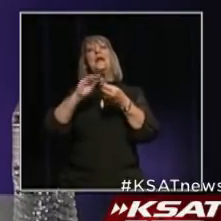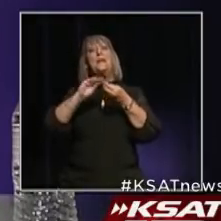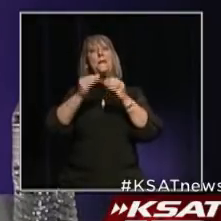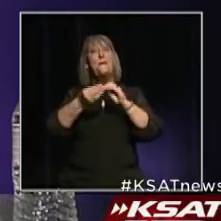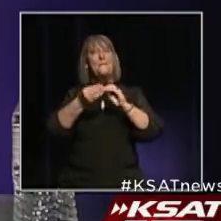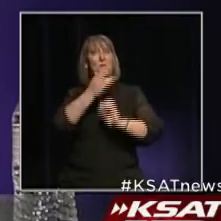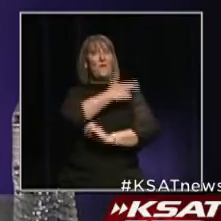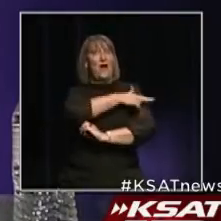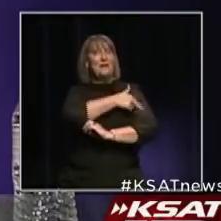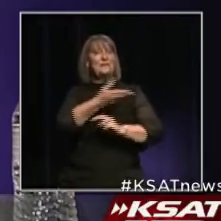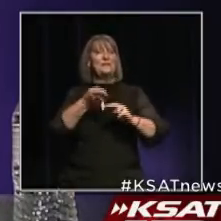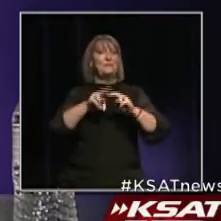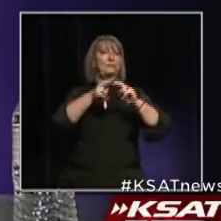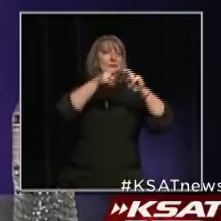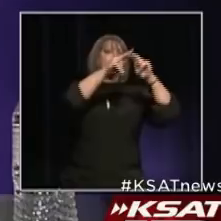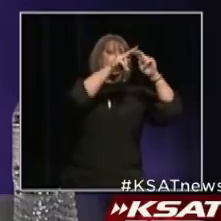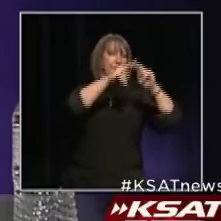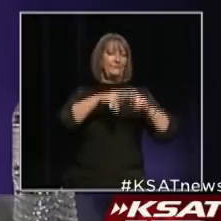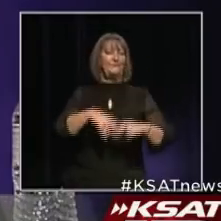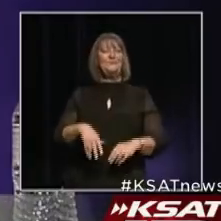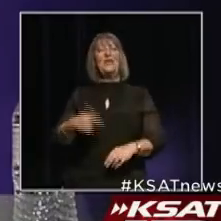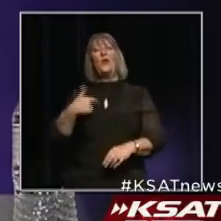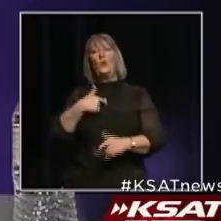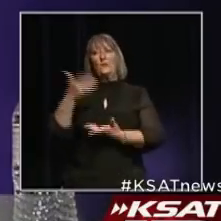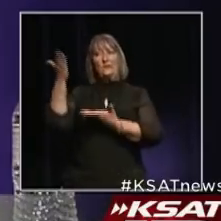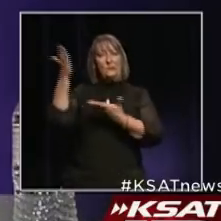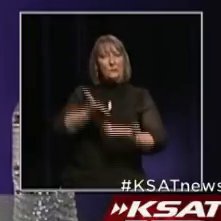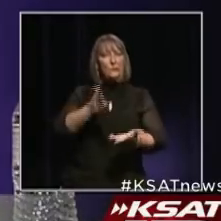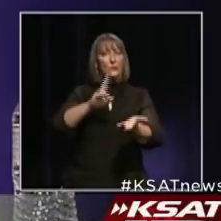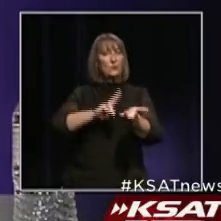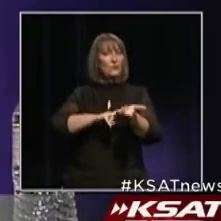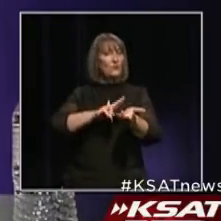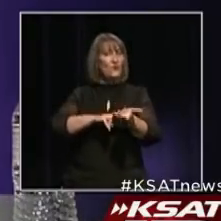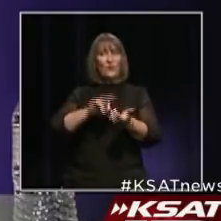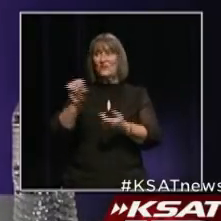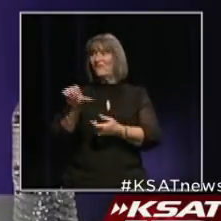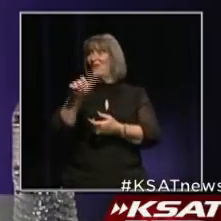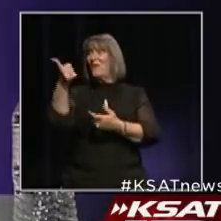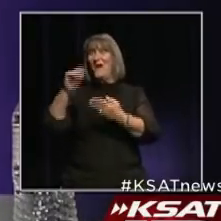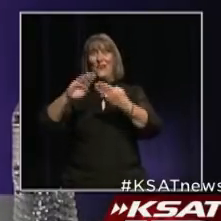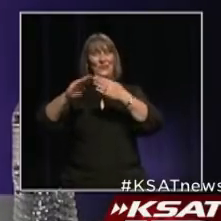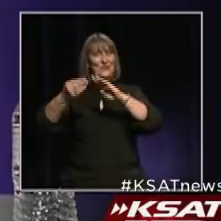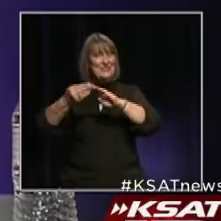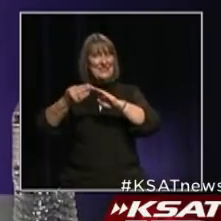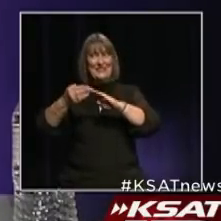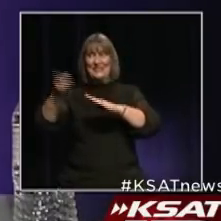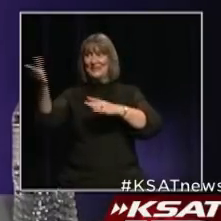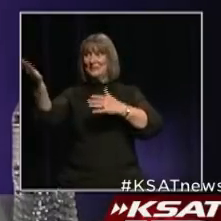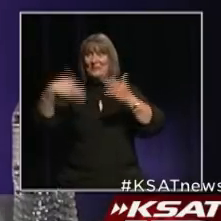hospitalization. They've had to work hard to bring in more nurses from out of the city. We have